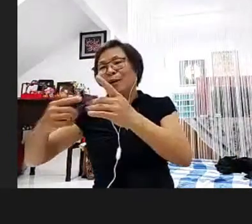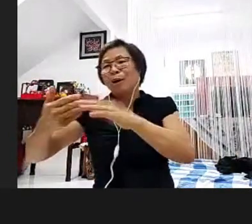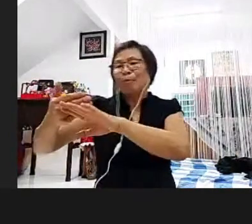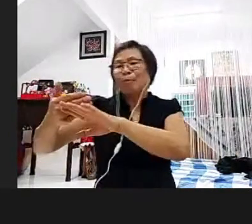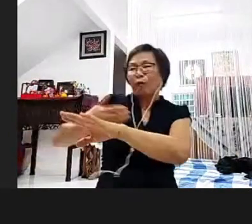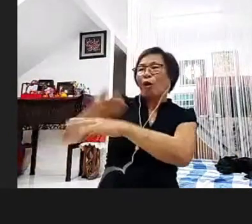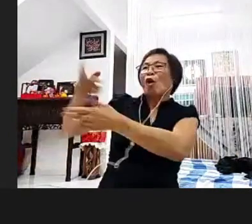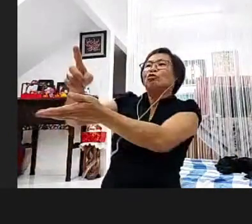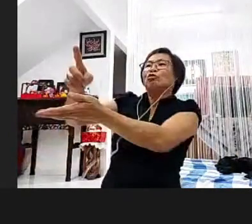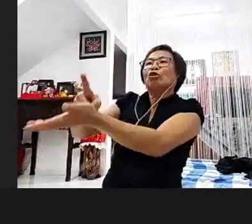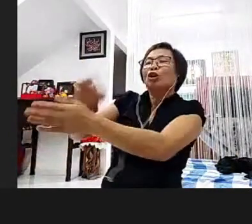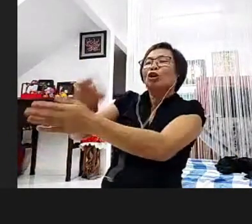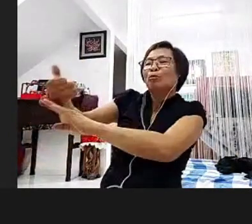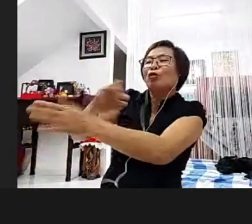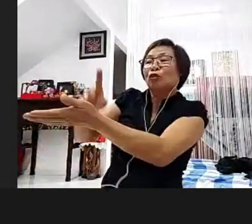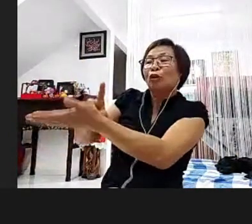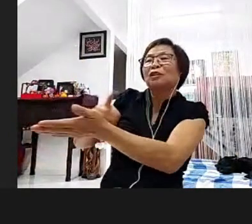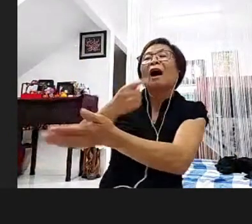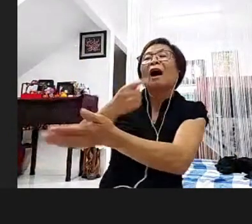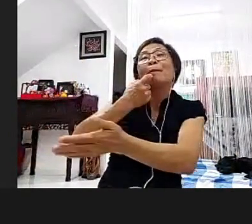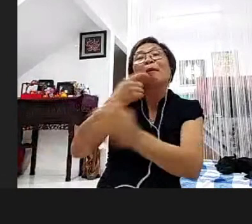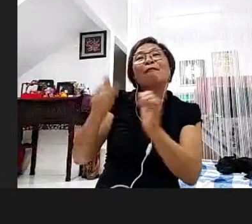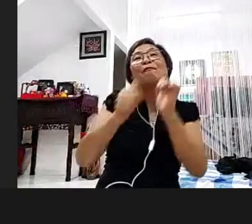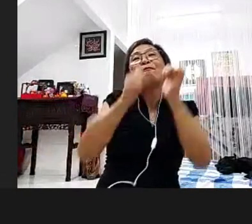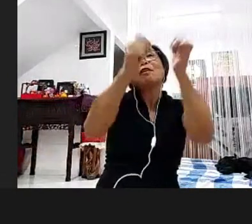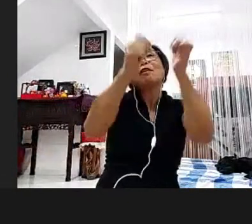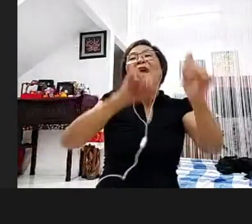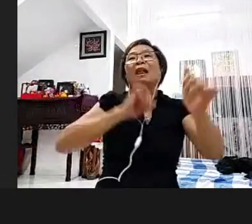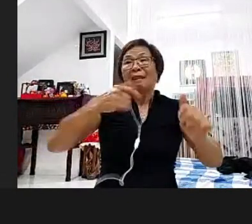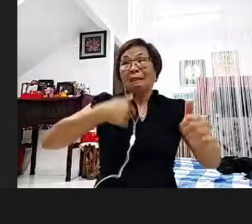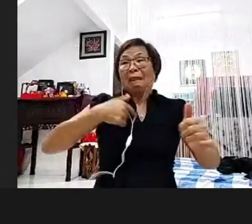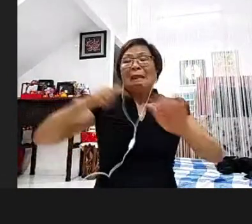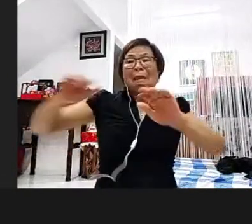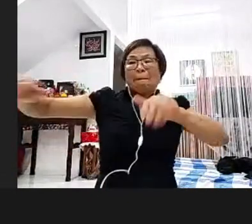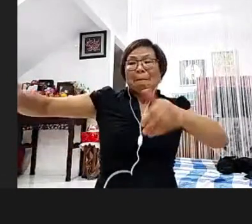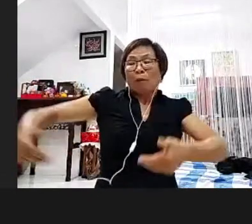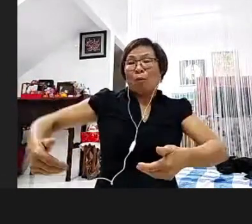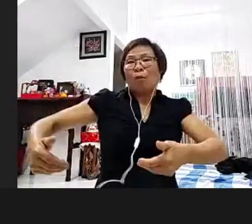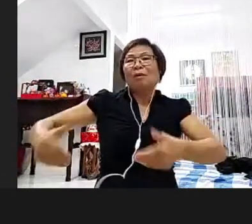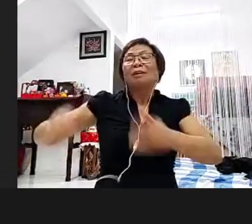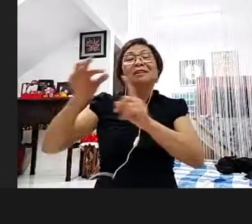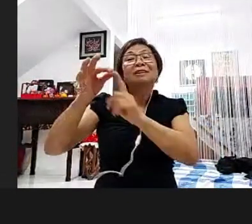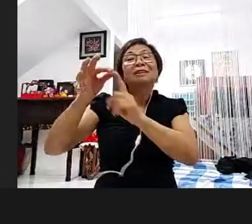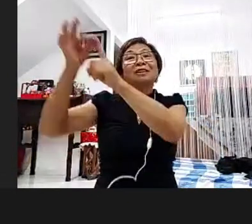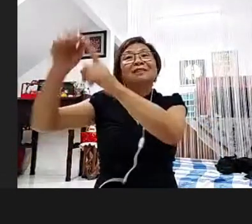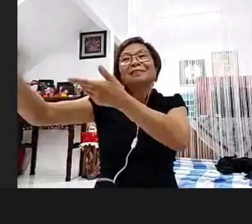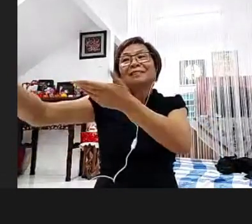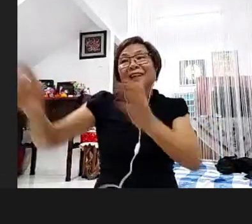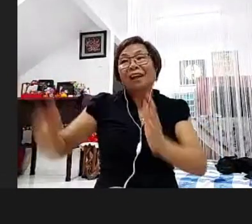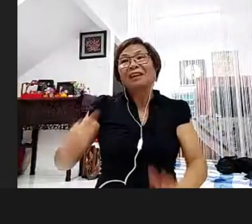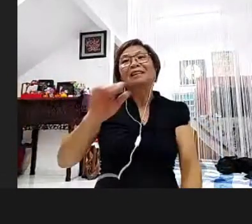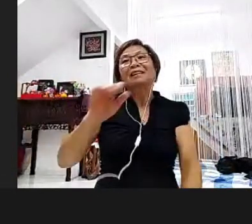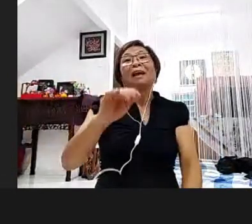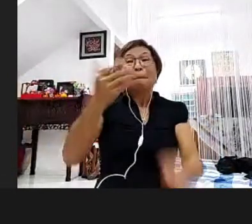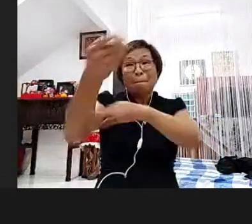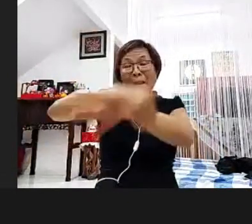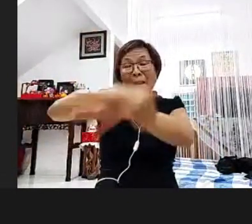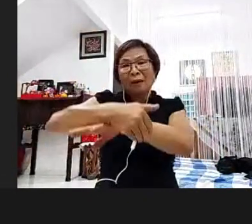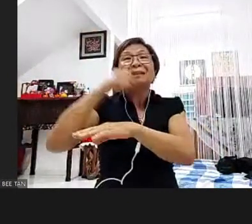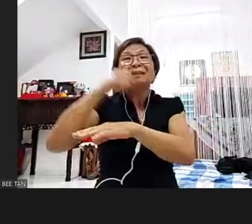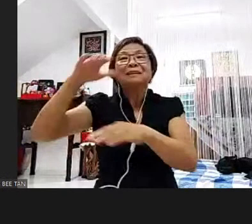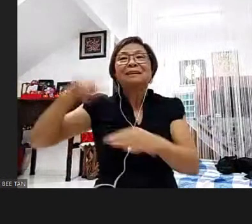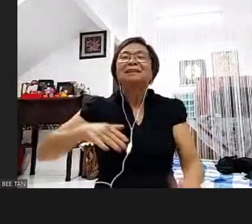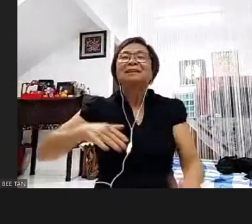practitioner, let me mention first, or let me introduce first. Yeah, our special guest for tonight is